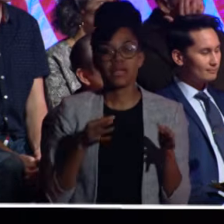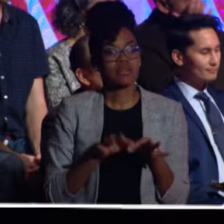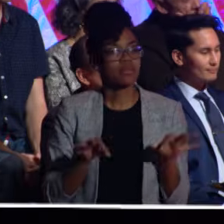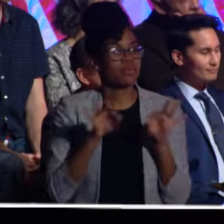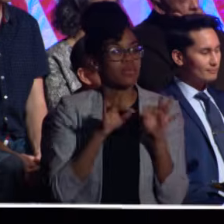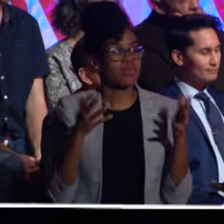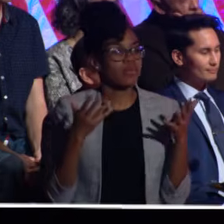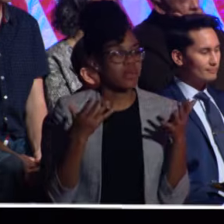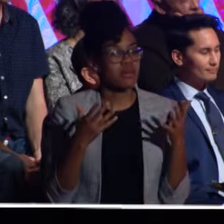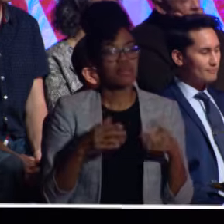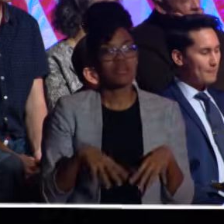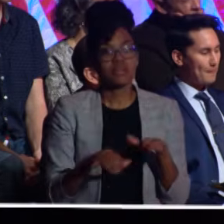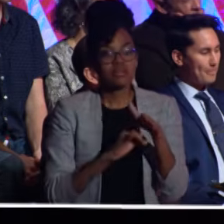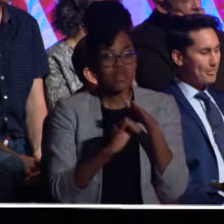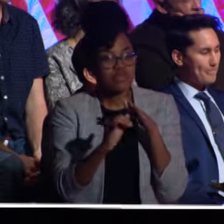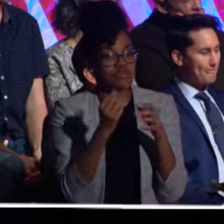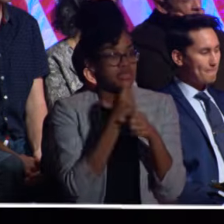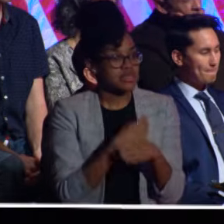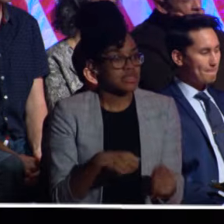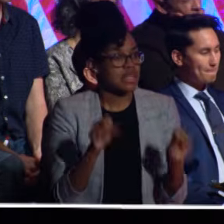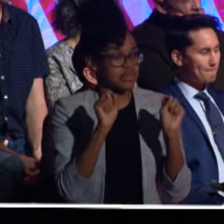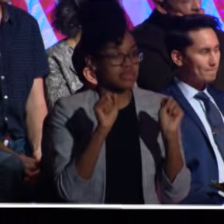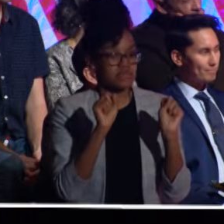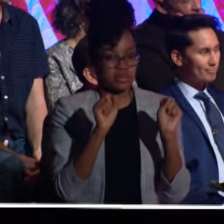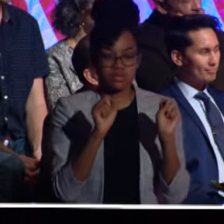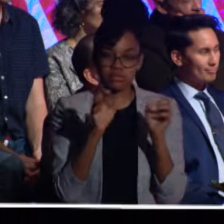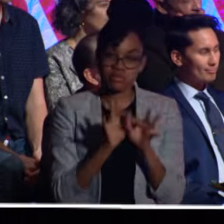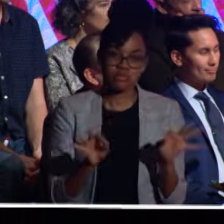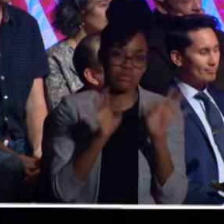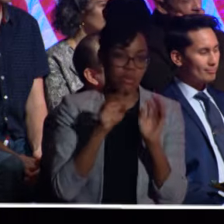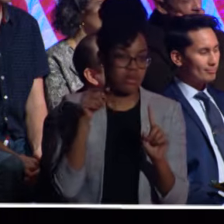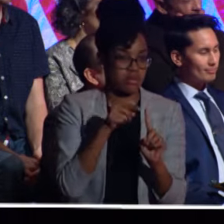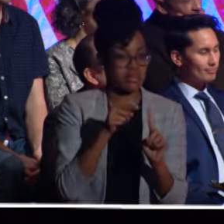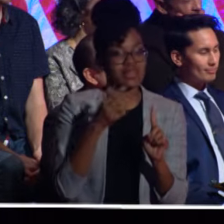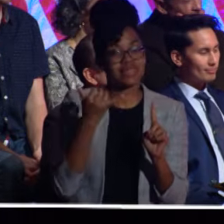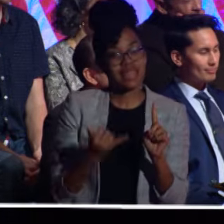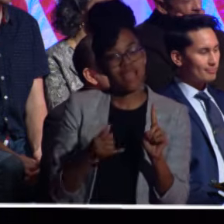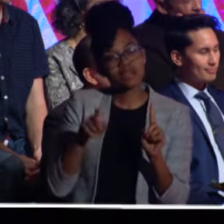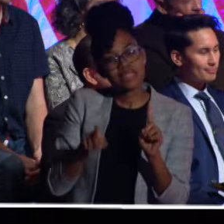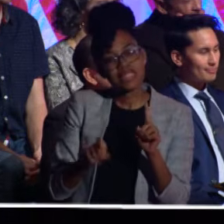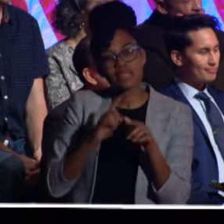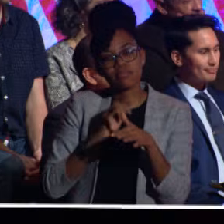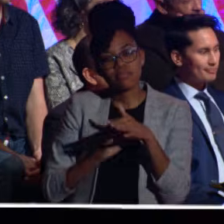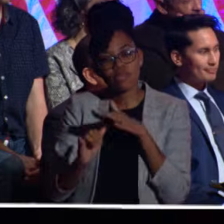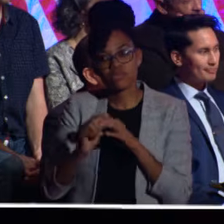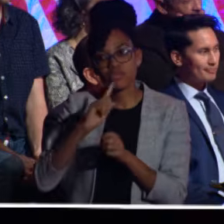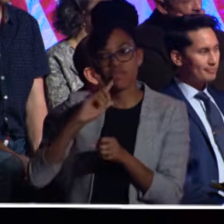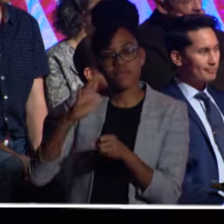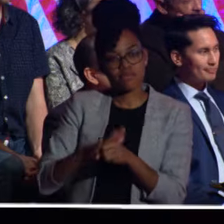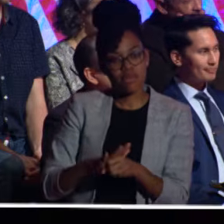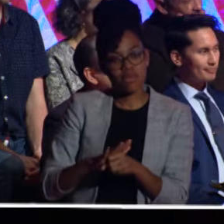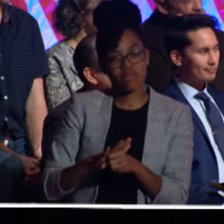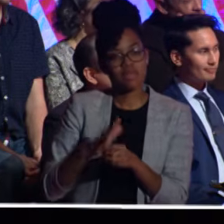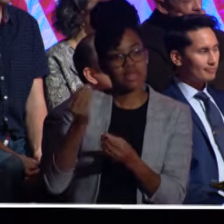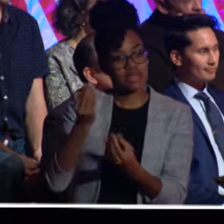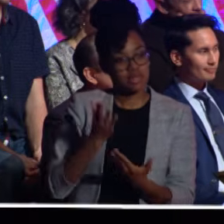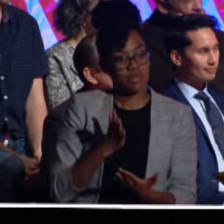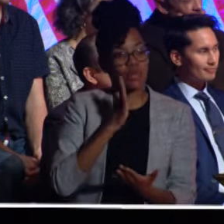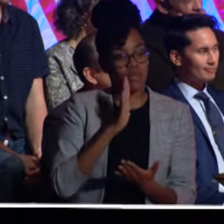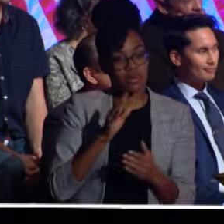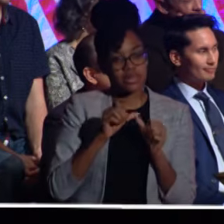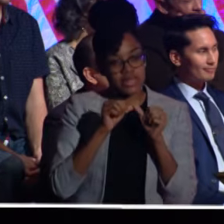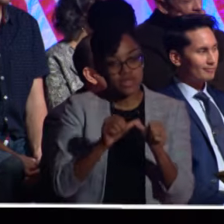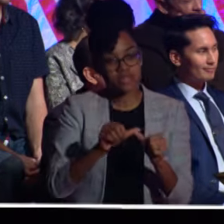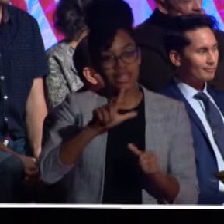and building the capacity at Metro. So now we need a firm commitment from Metro that they will return to late night